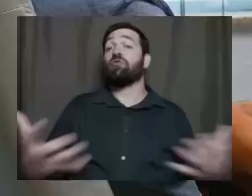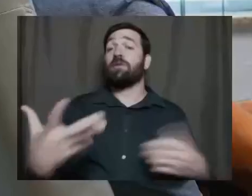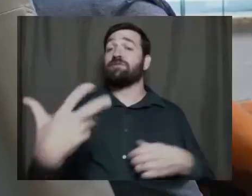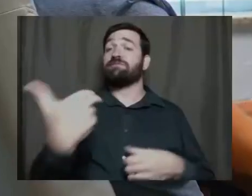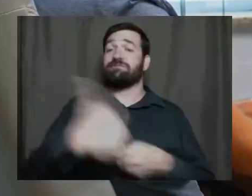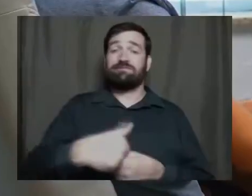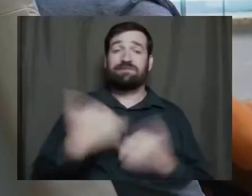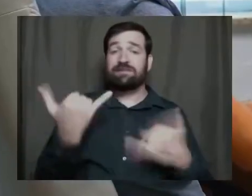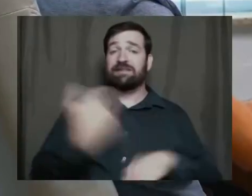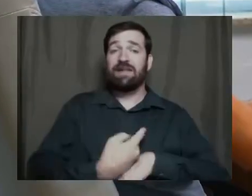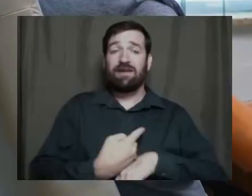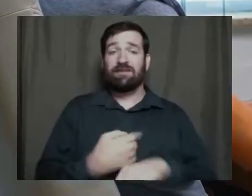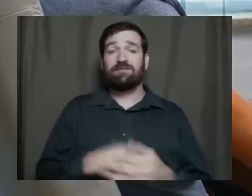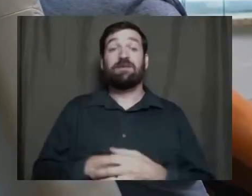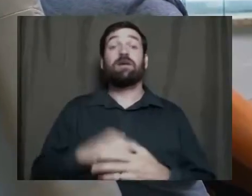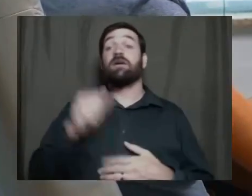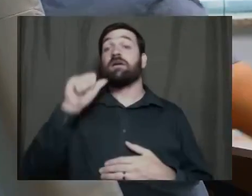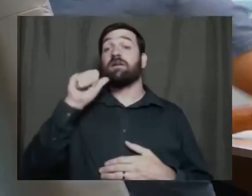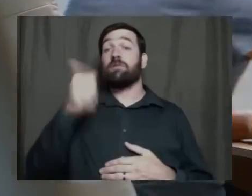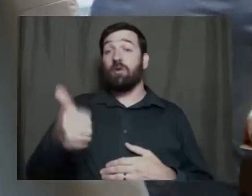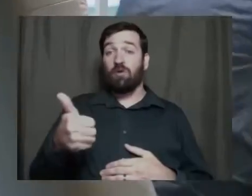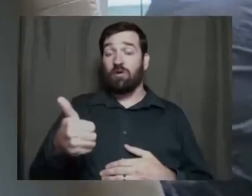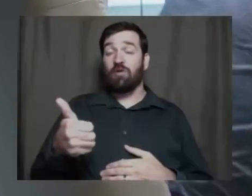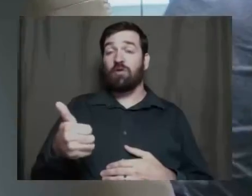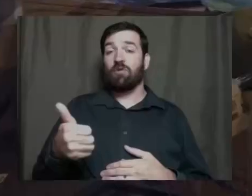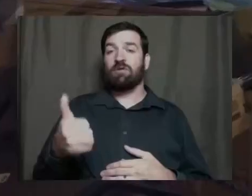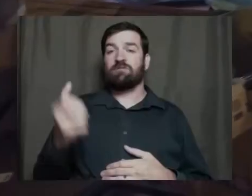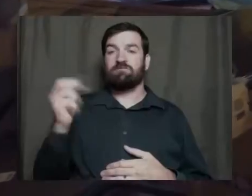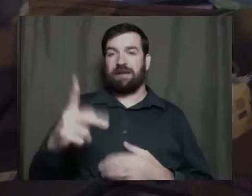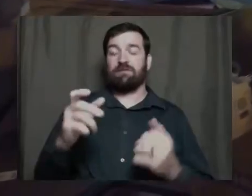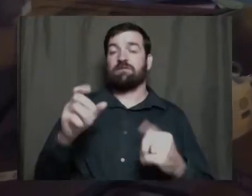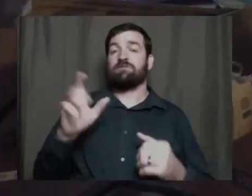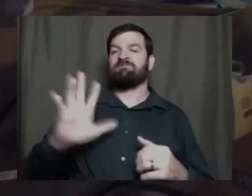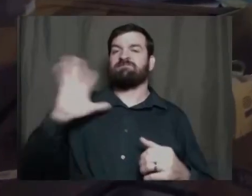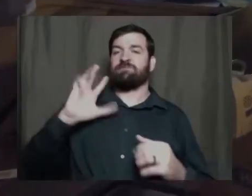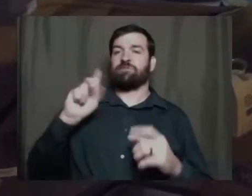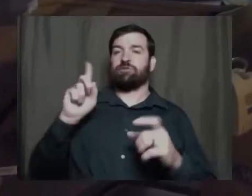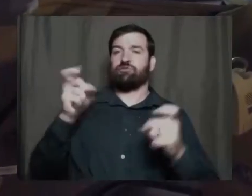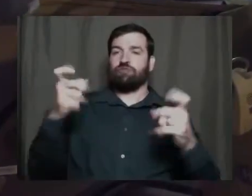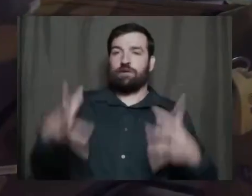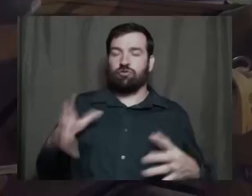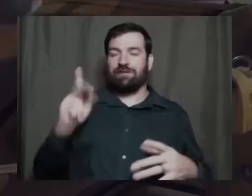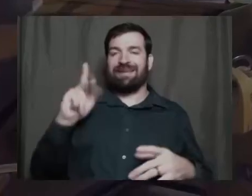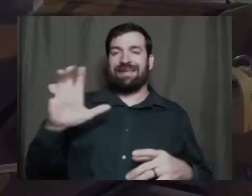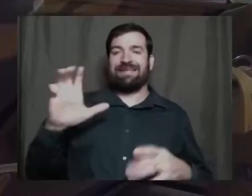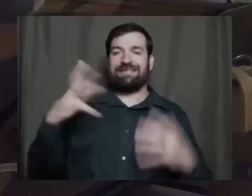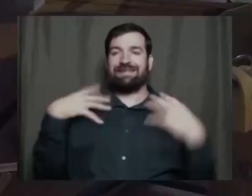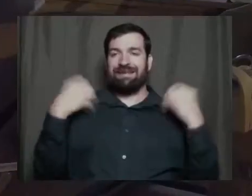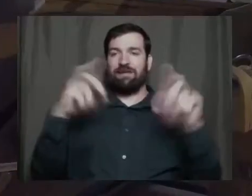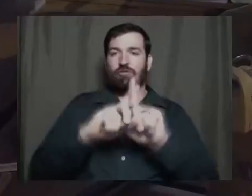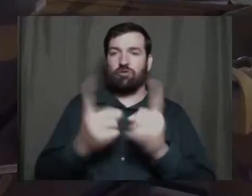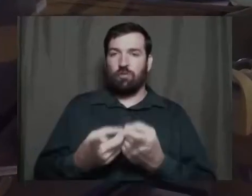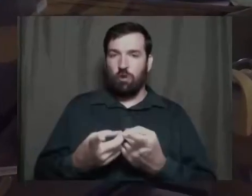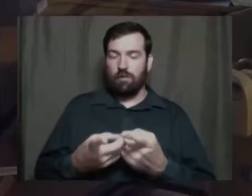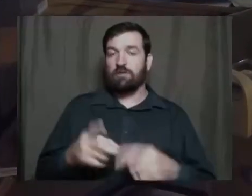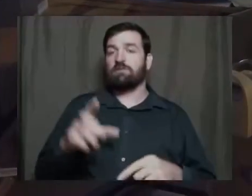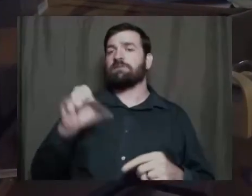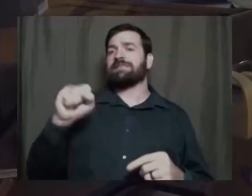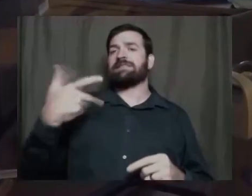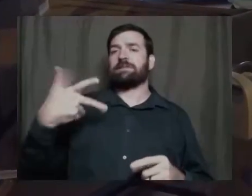And tomorrow we are back with former Director of Kansas City, Missouri Health Department. What will September look like?